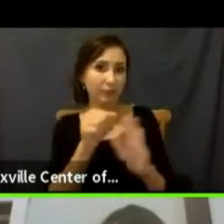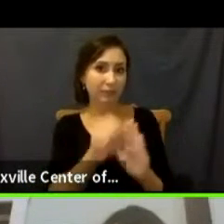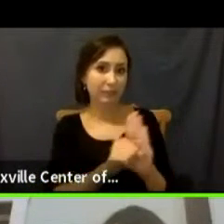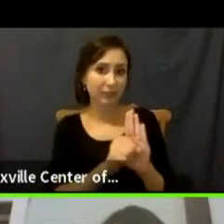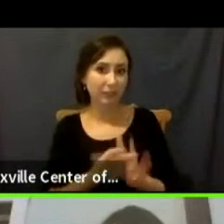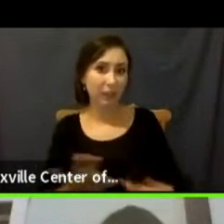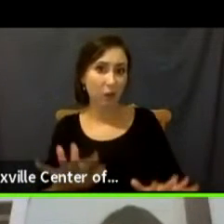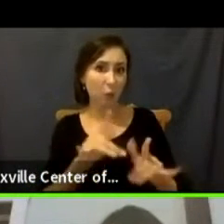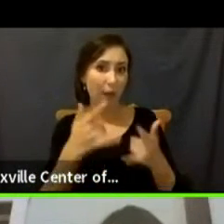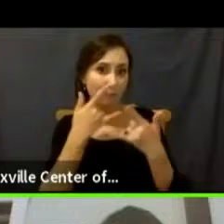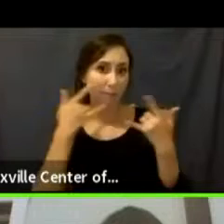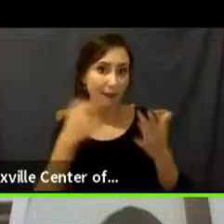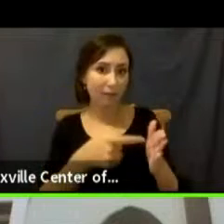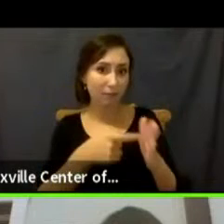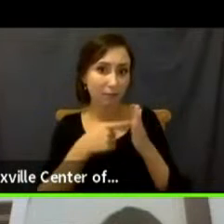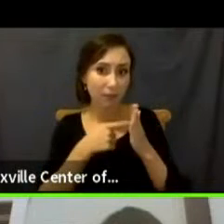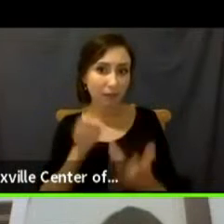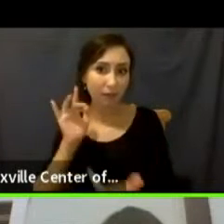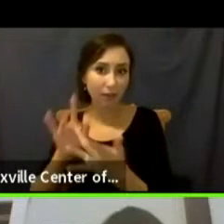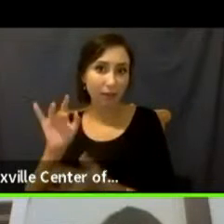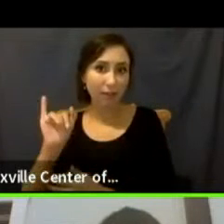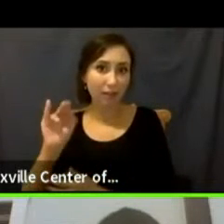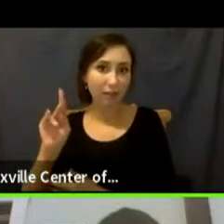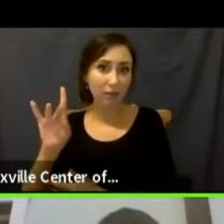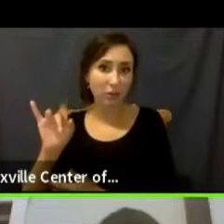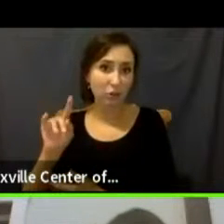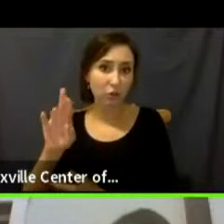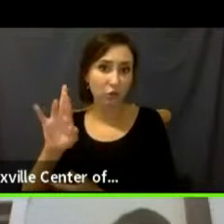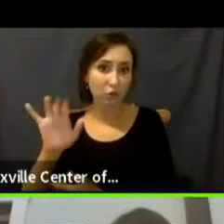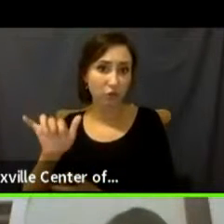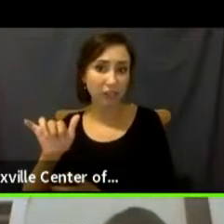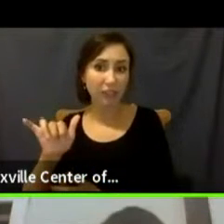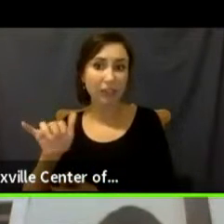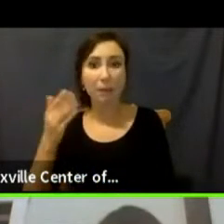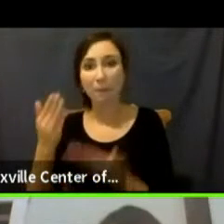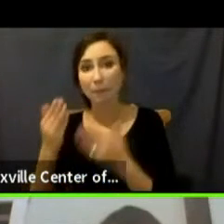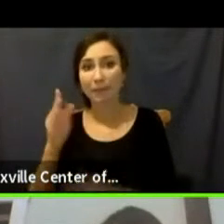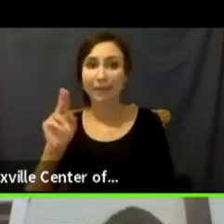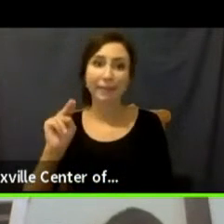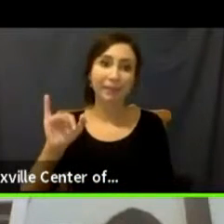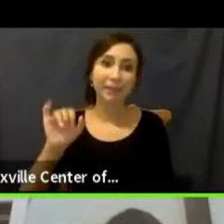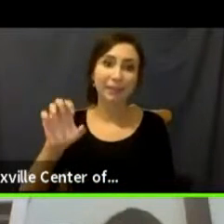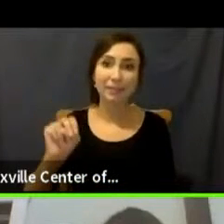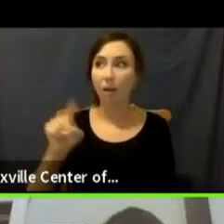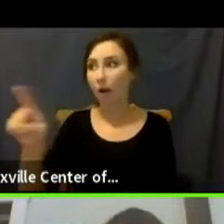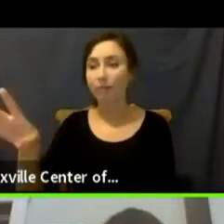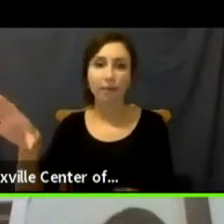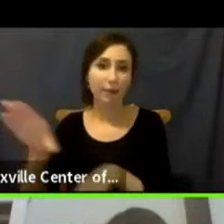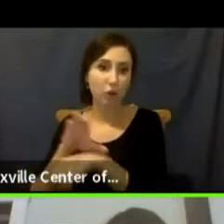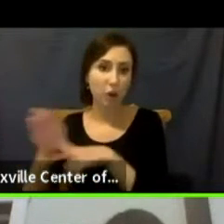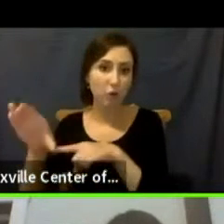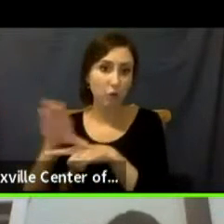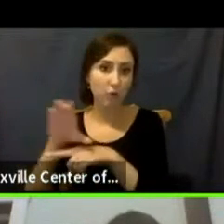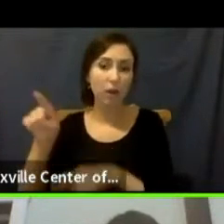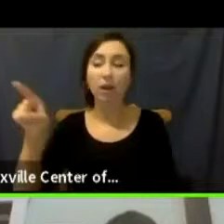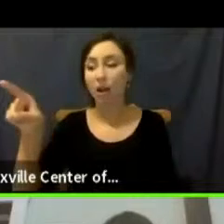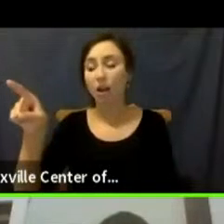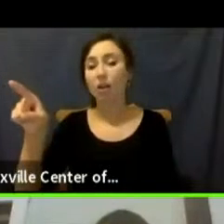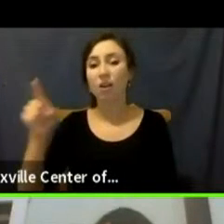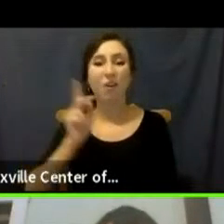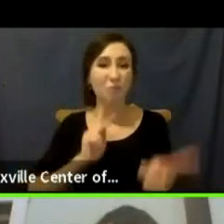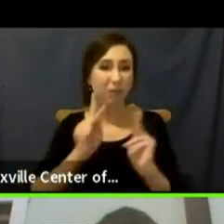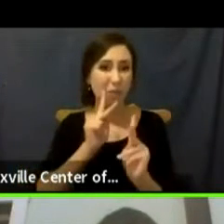industry. Because if you think a lot of large, be it Nissan down near Chattanooga, a lot of those places where they've got people in